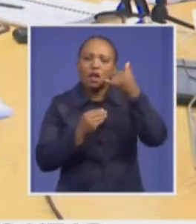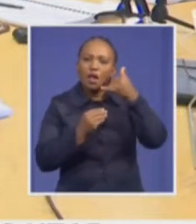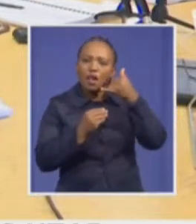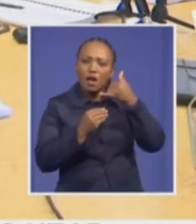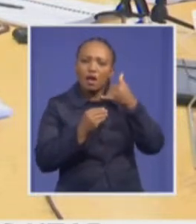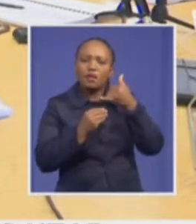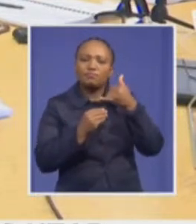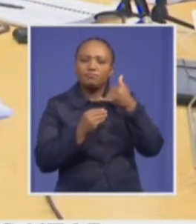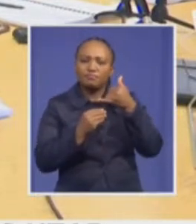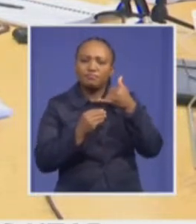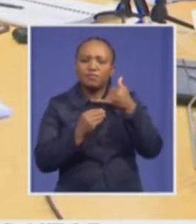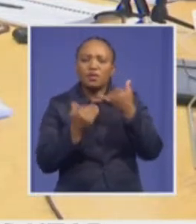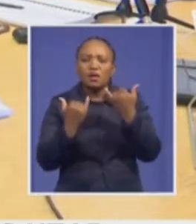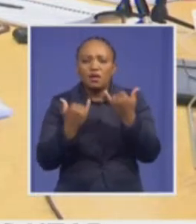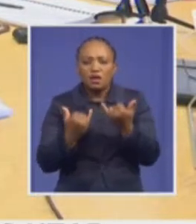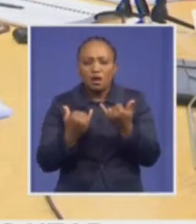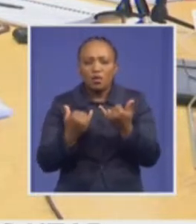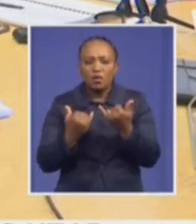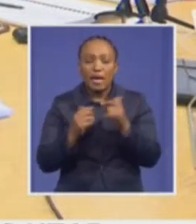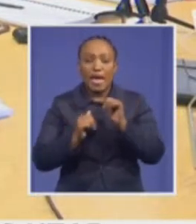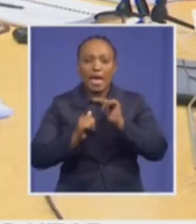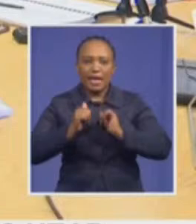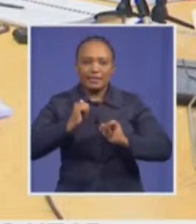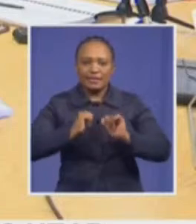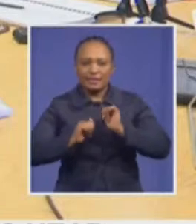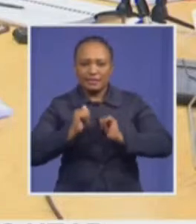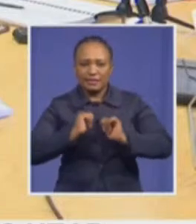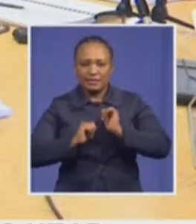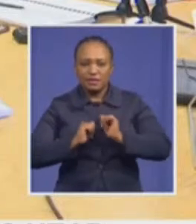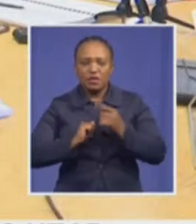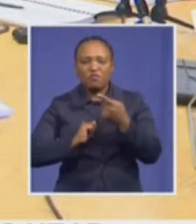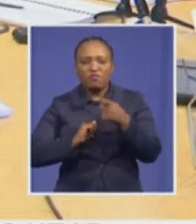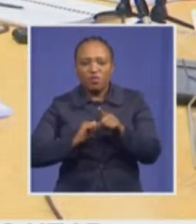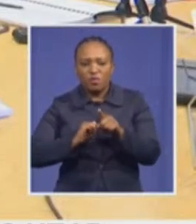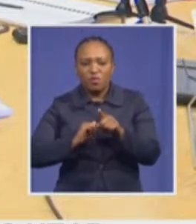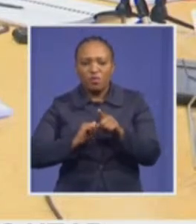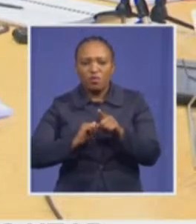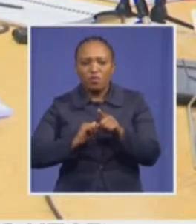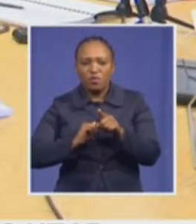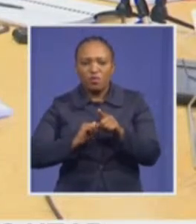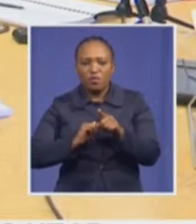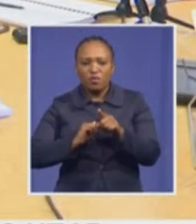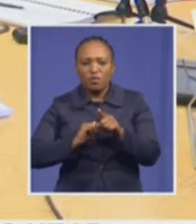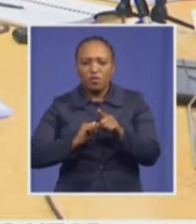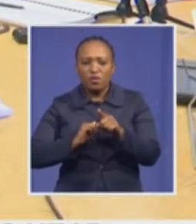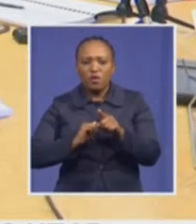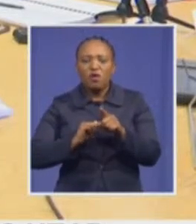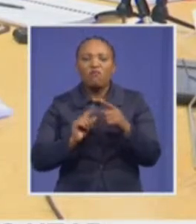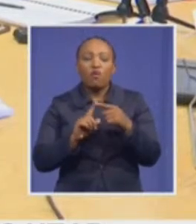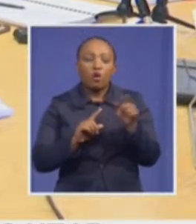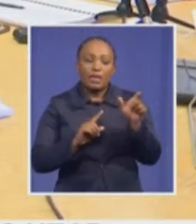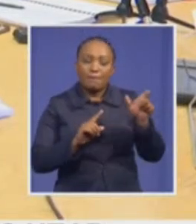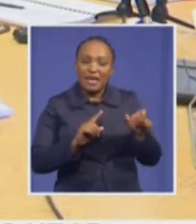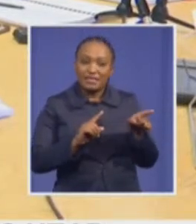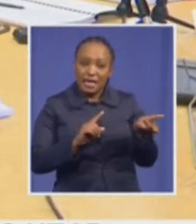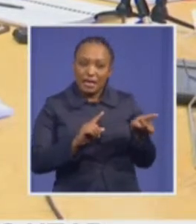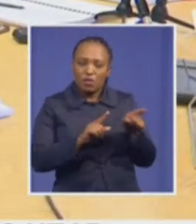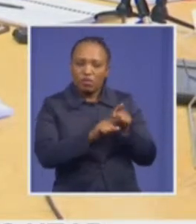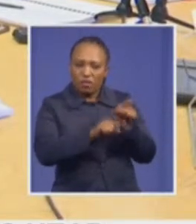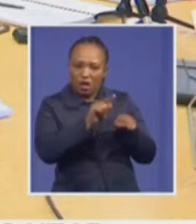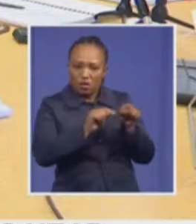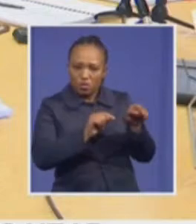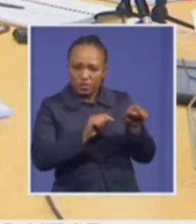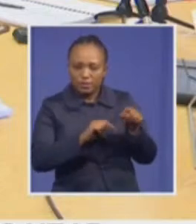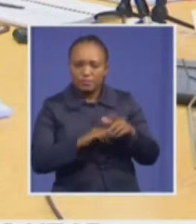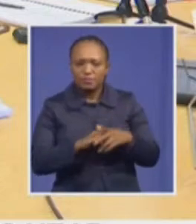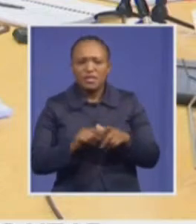acting for the plaintiff in this matter. What also confused me, you'll